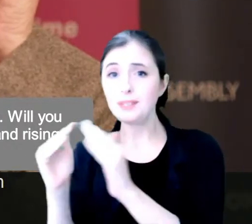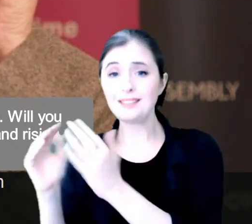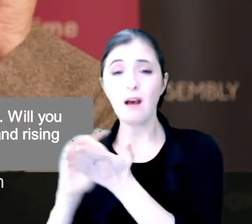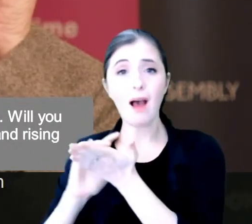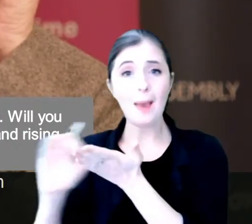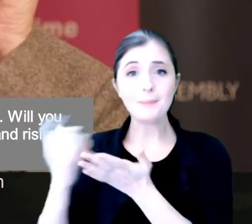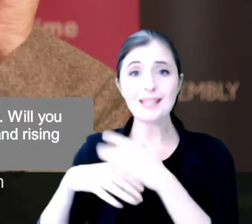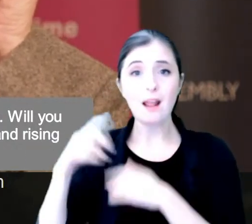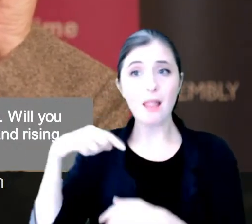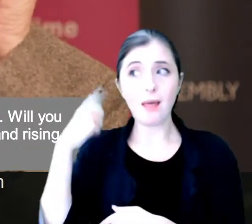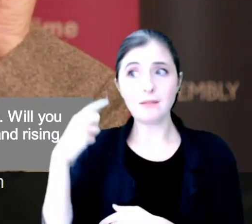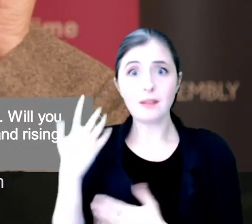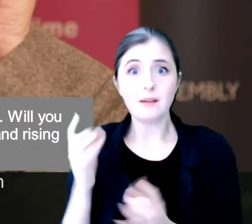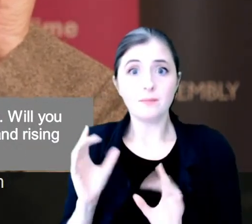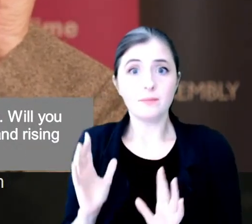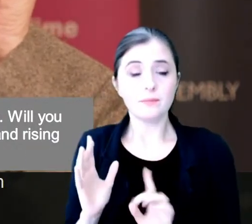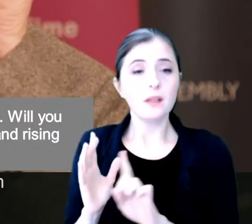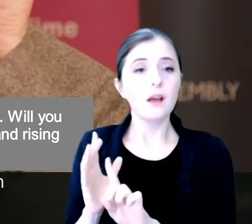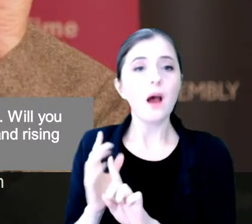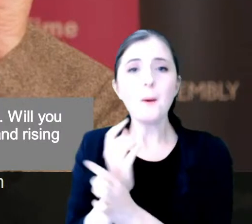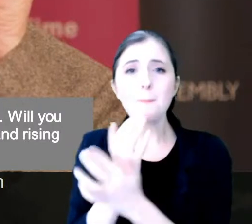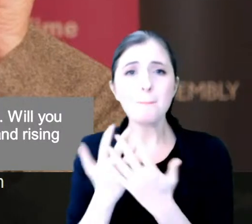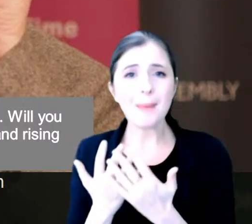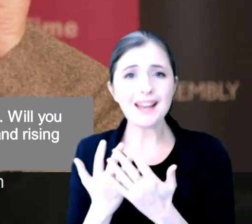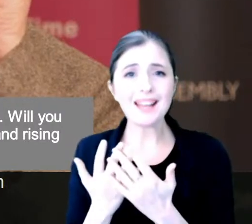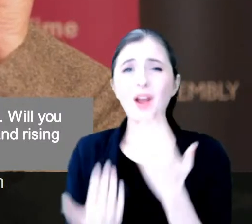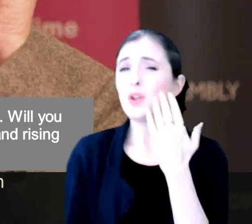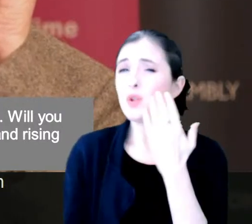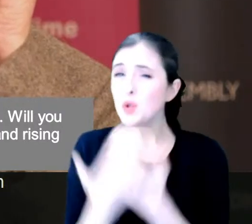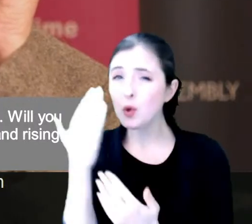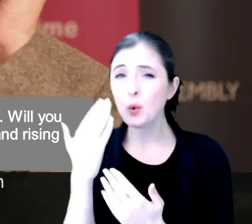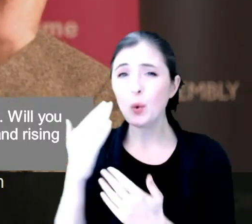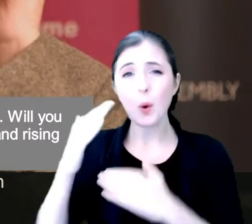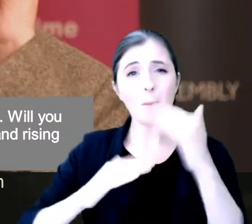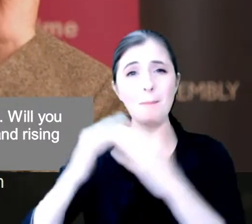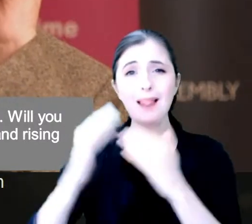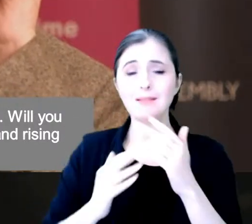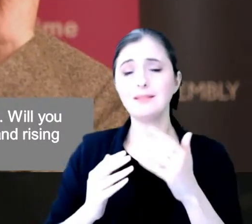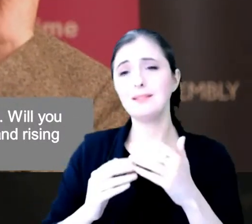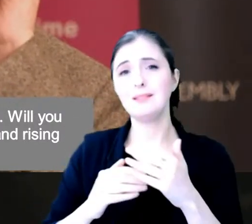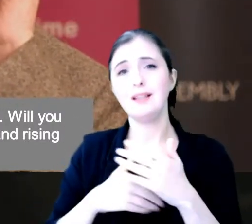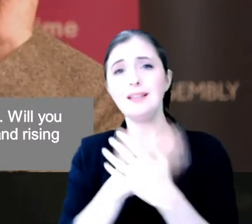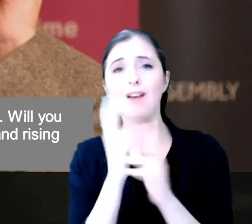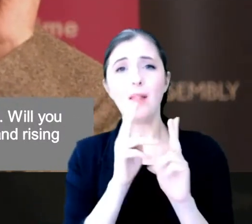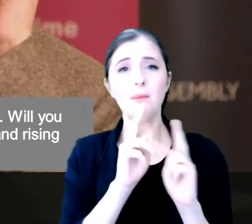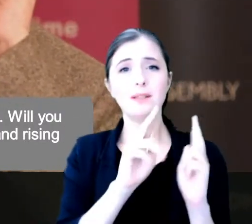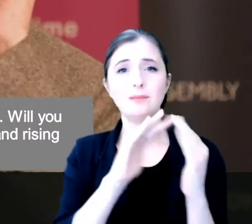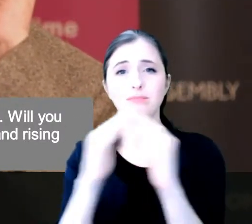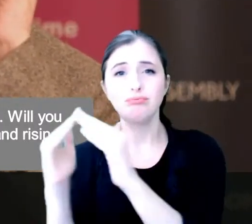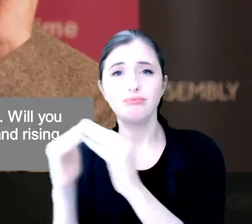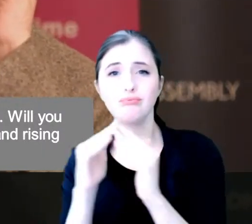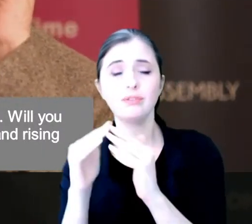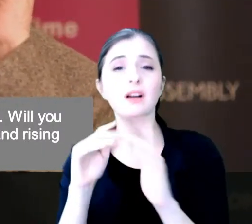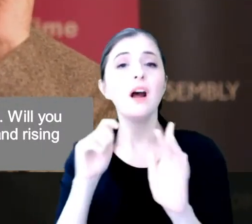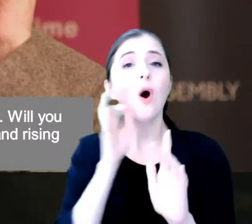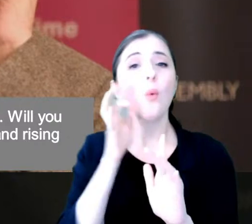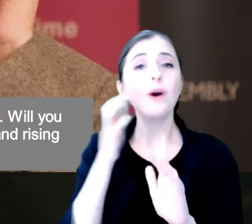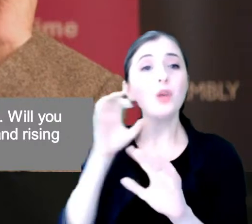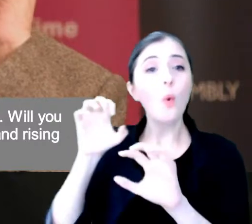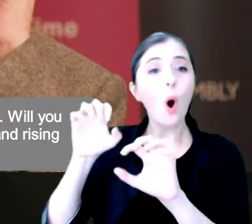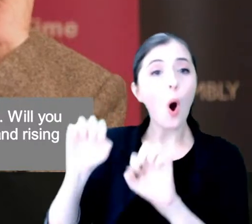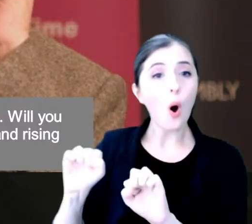alone, many of them in newly built developments. Will you halt the regeneration schemes